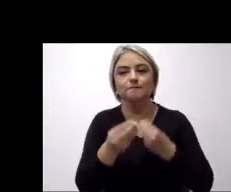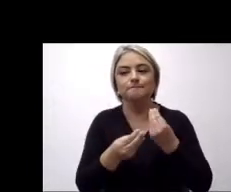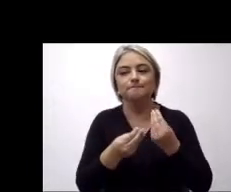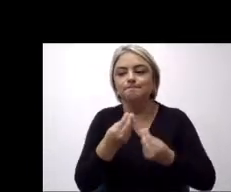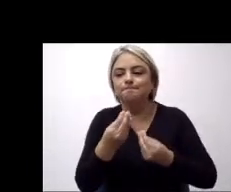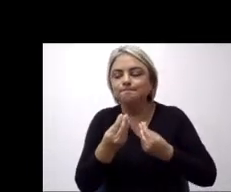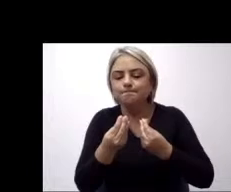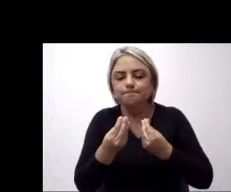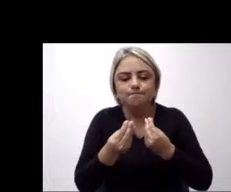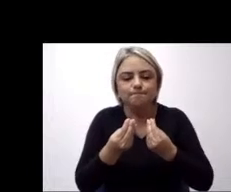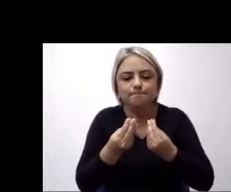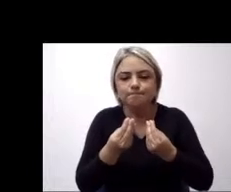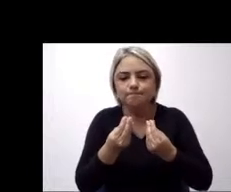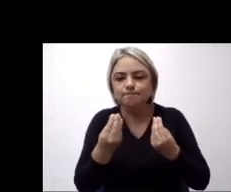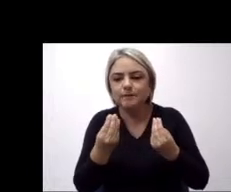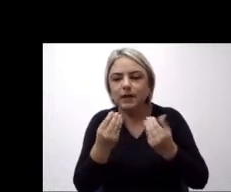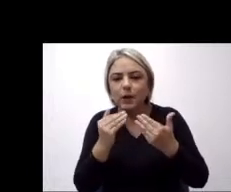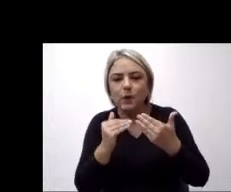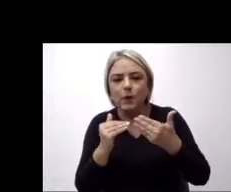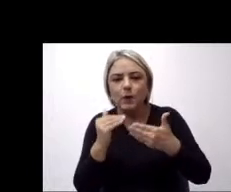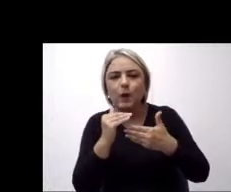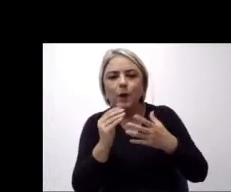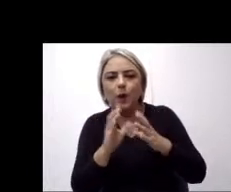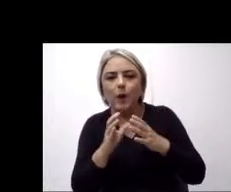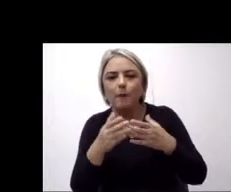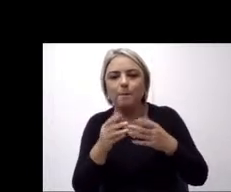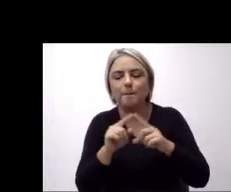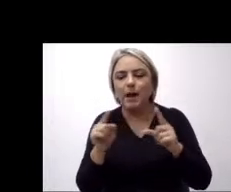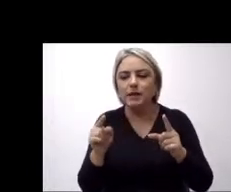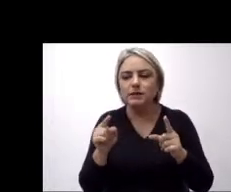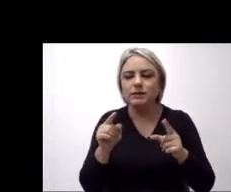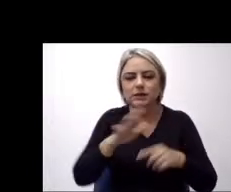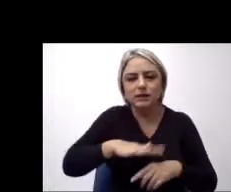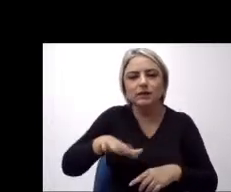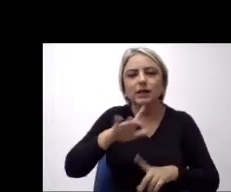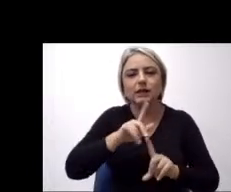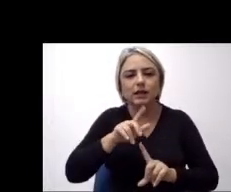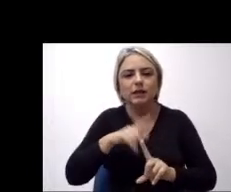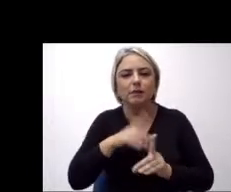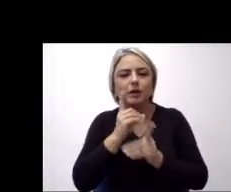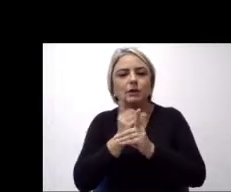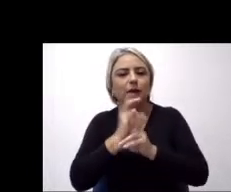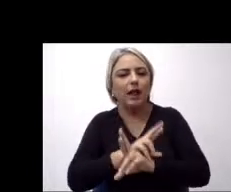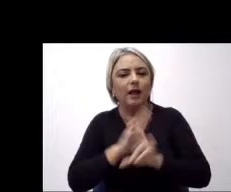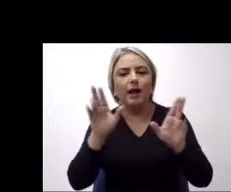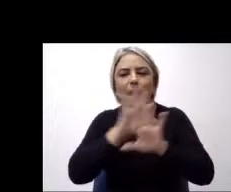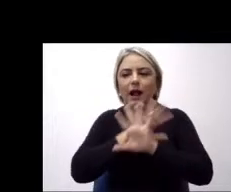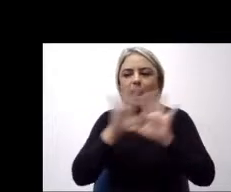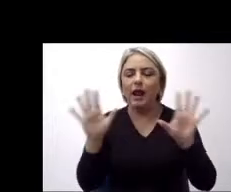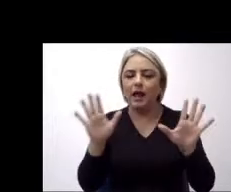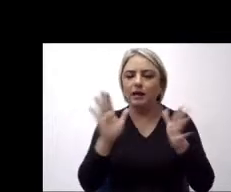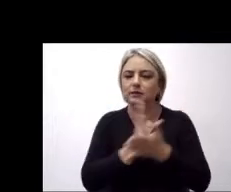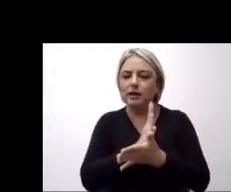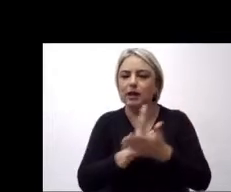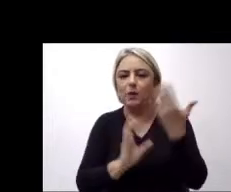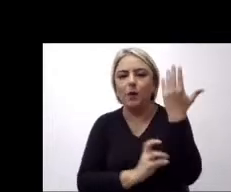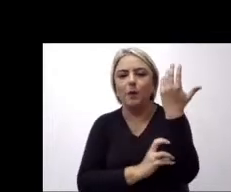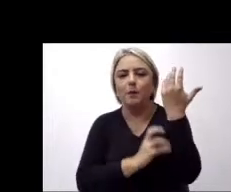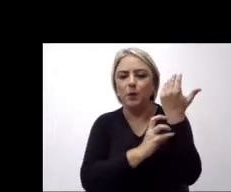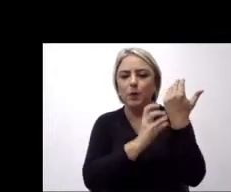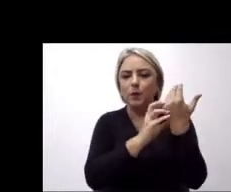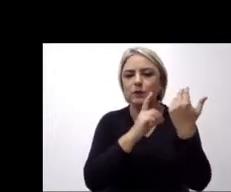this kind of space you can find at different level. In the same bureaucracy, you can have some atrium and some